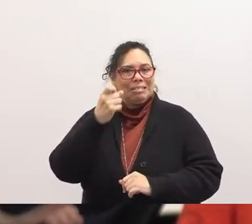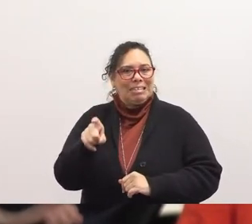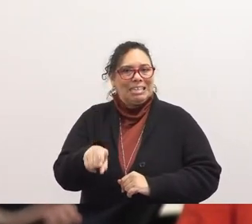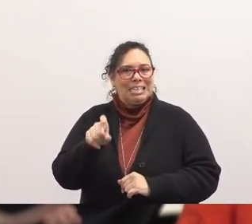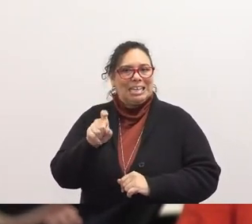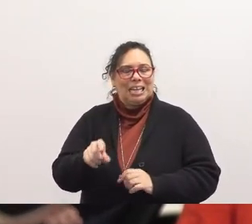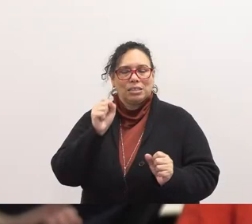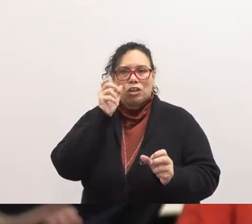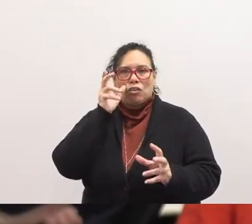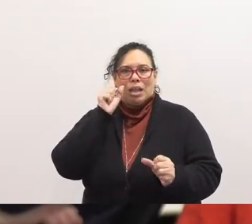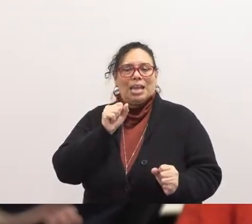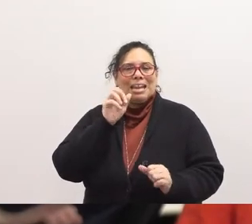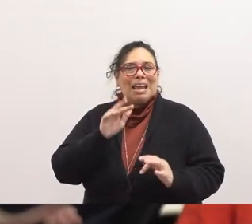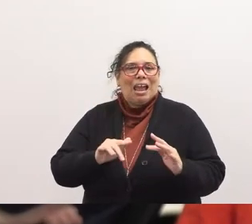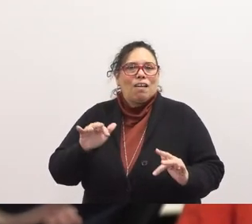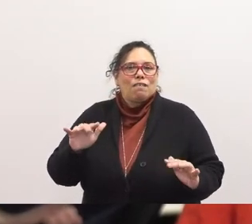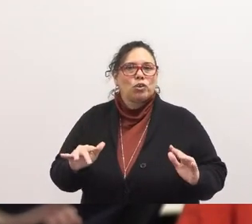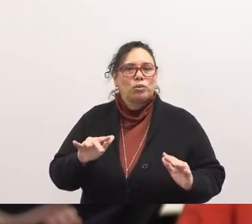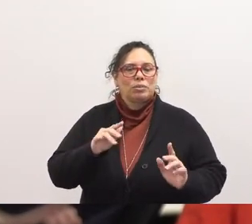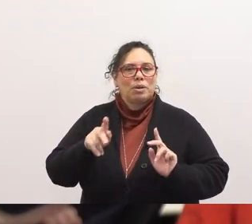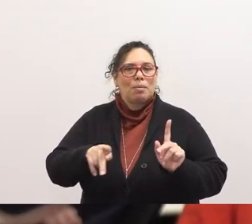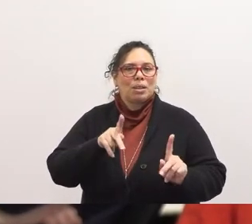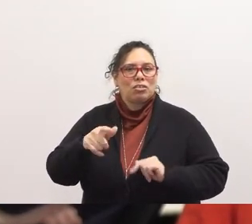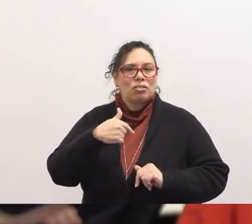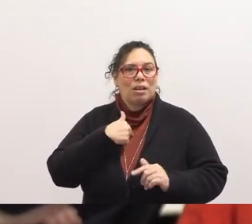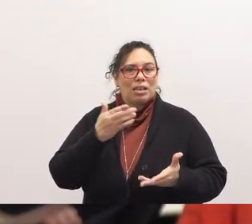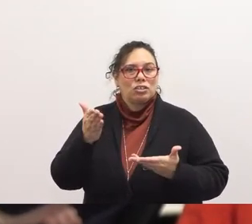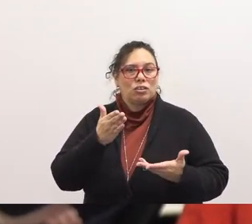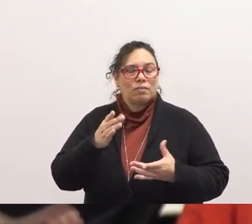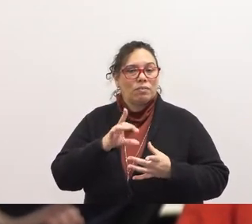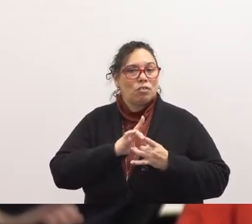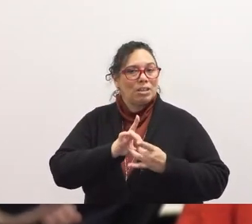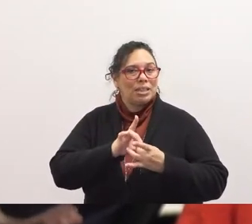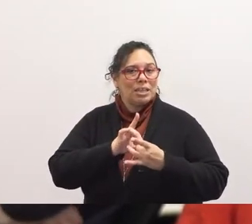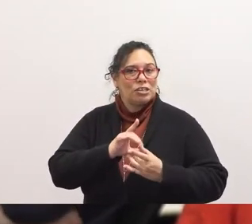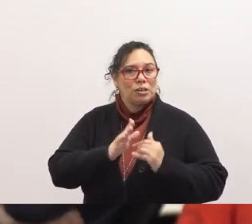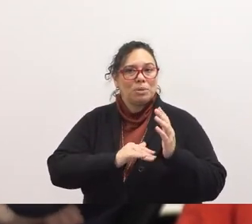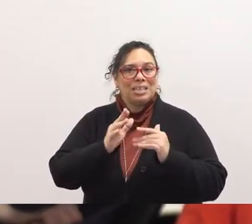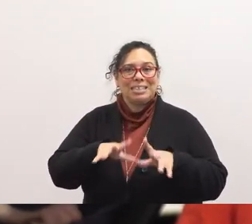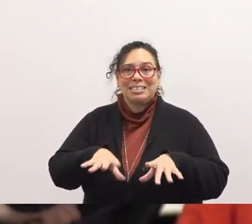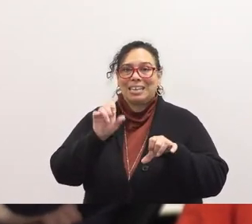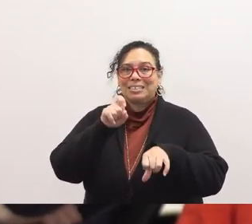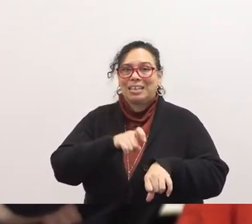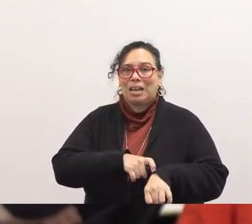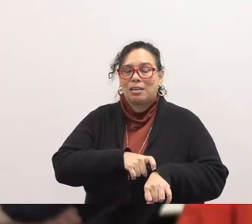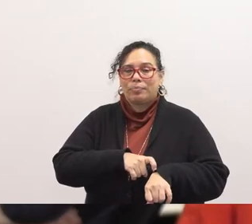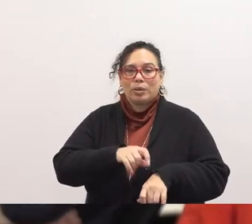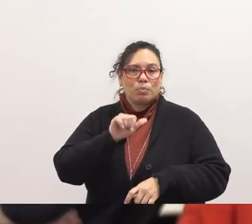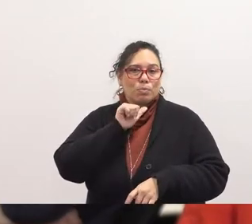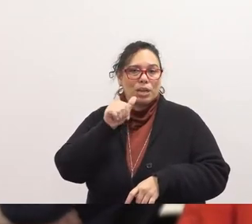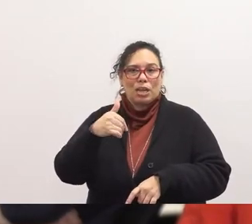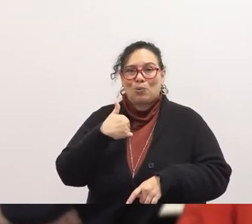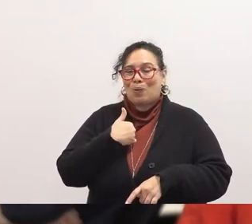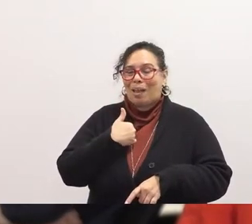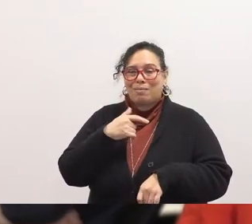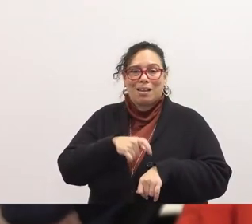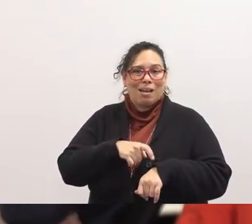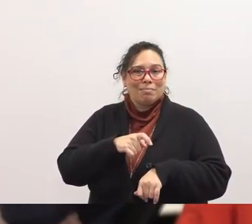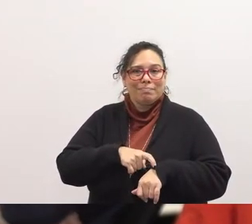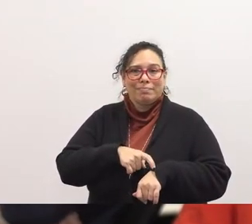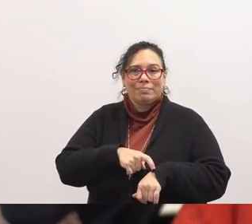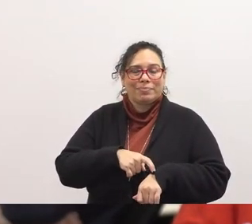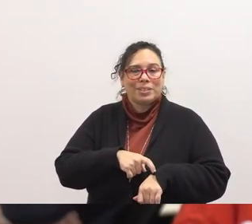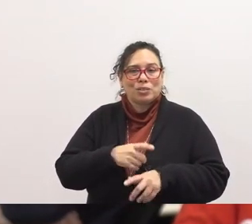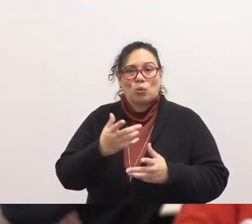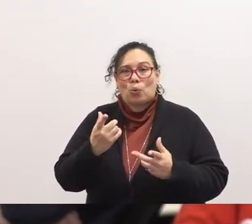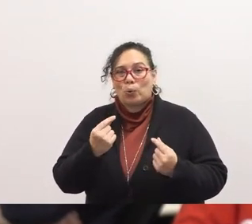the incredibly diverse populations I serve. Relationship building takes time. The one thing I do not have is a school counselor. To compensate,